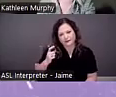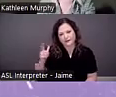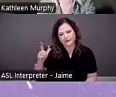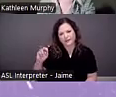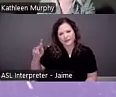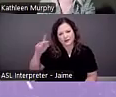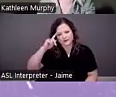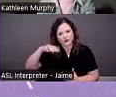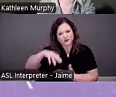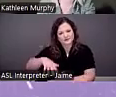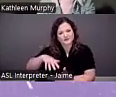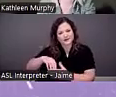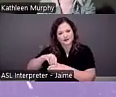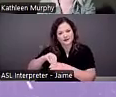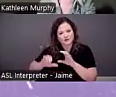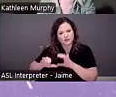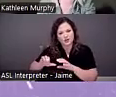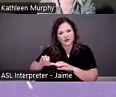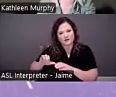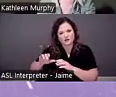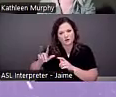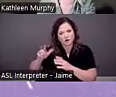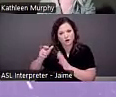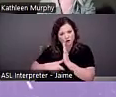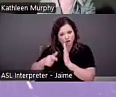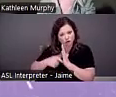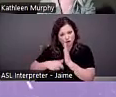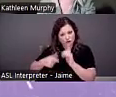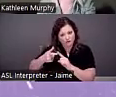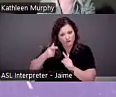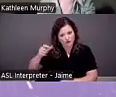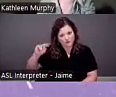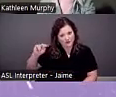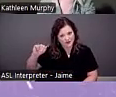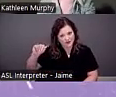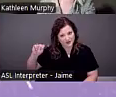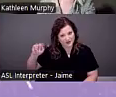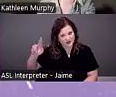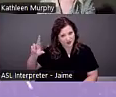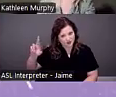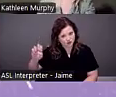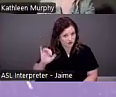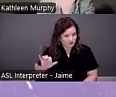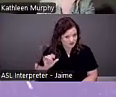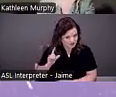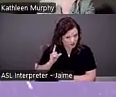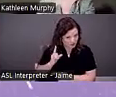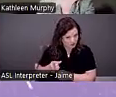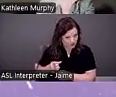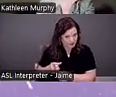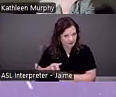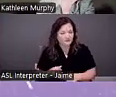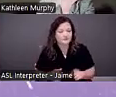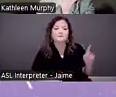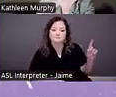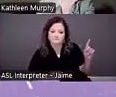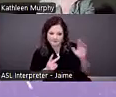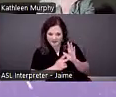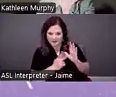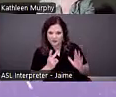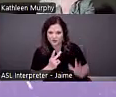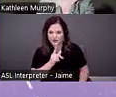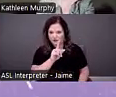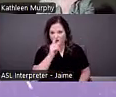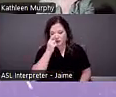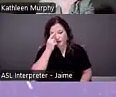she added an article from Nature. Is that accurate? Was that? I can double check that. You just scroll